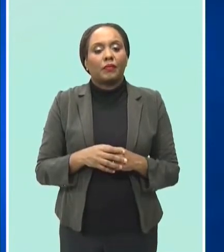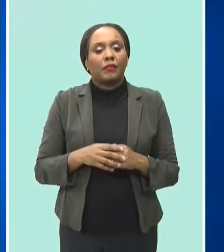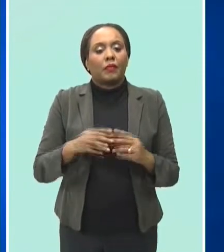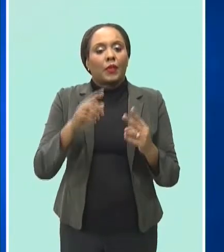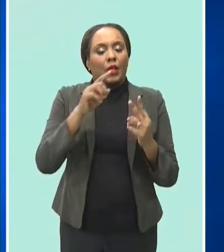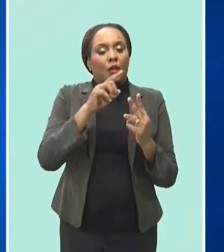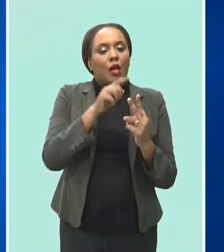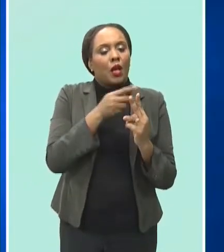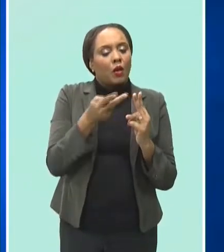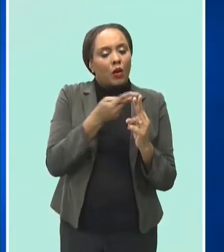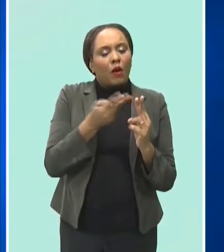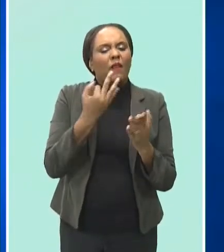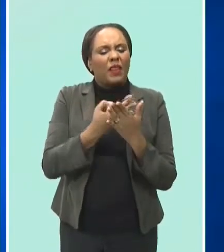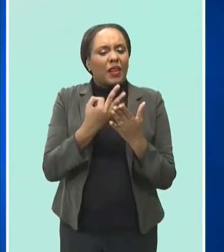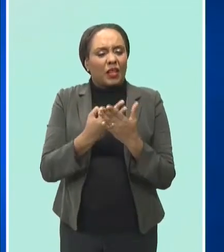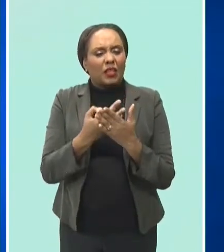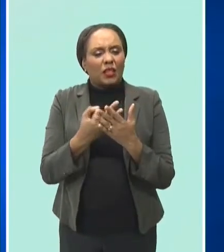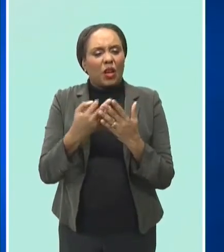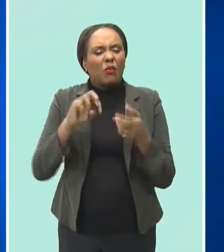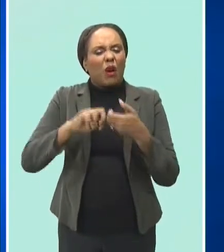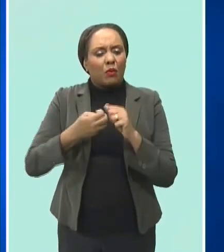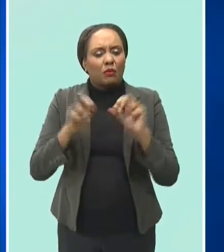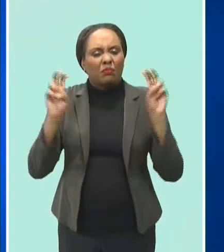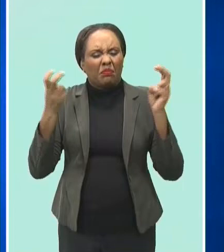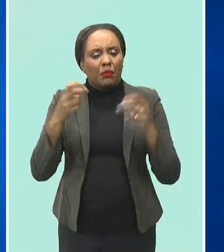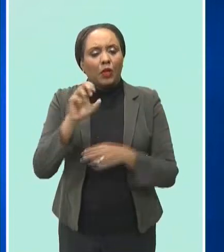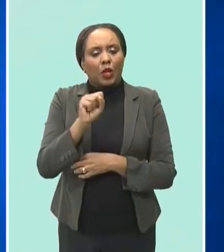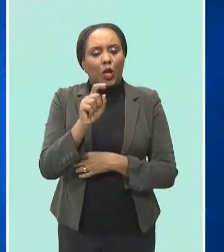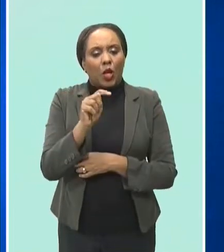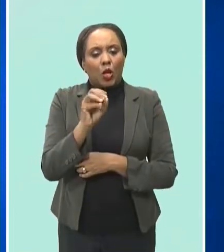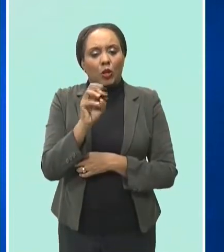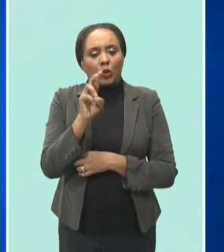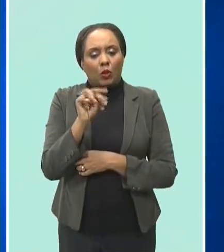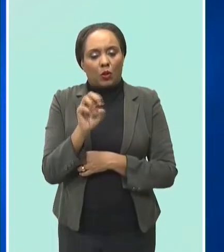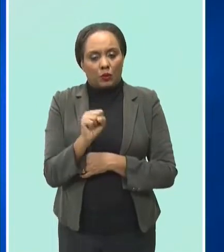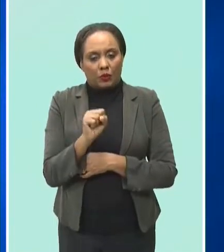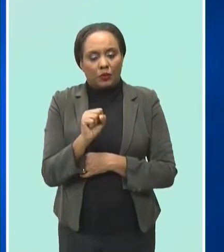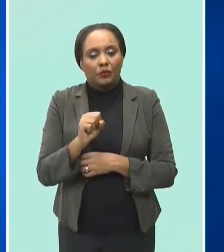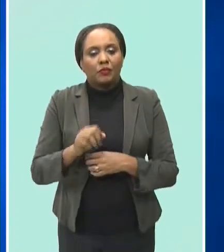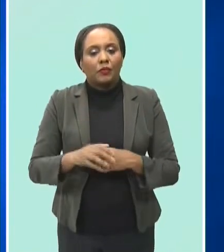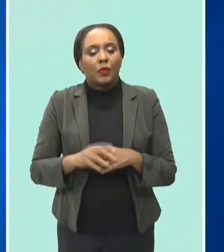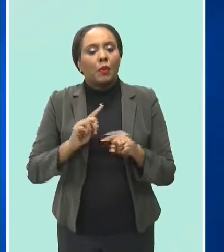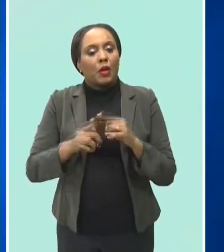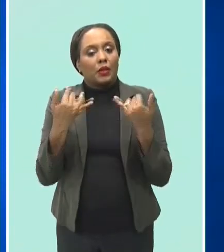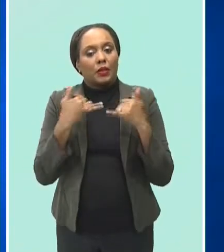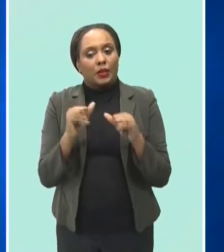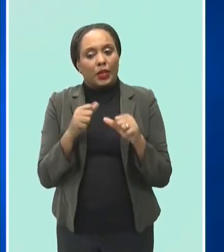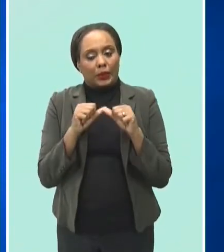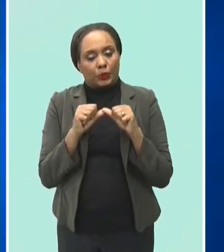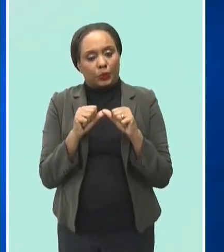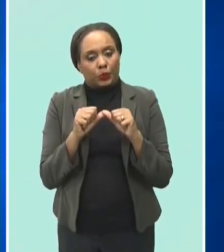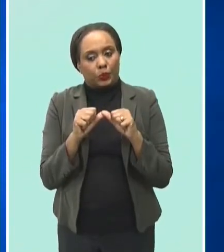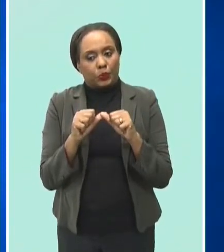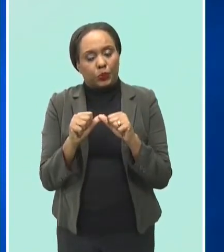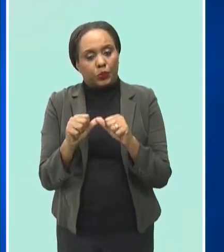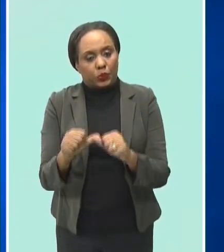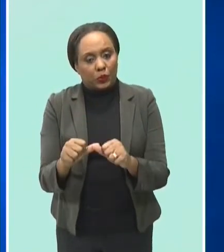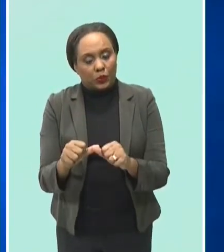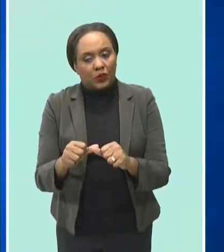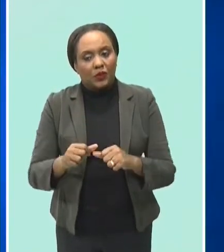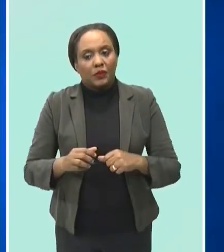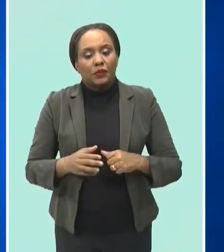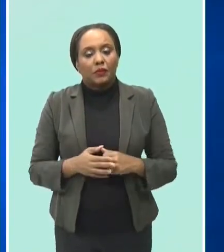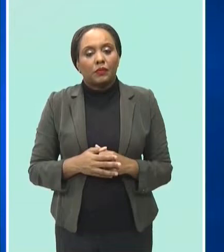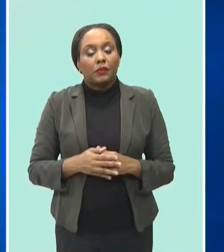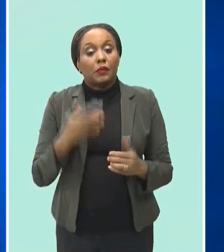restructuring. Notwithstanding those challenges, the sector continued to be stable. There was actually still